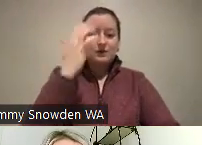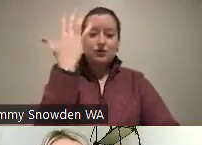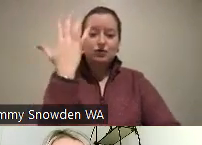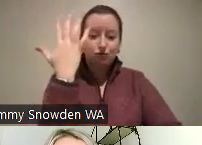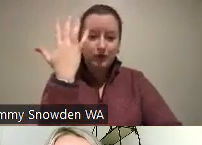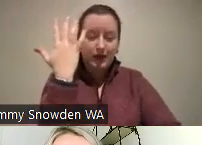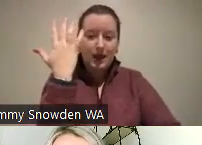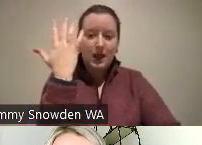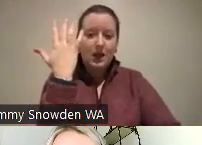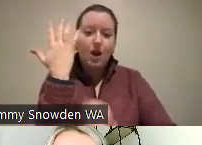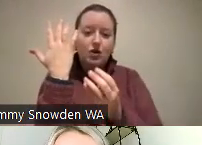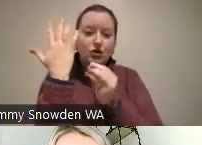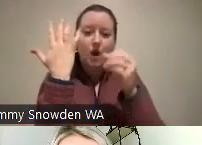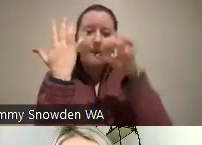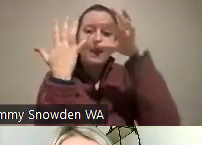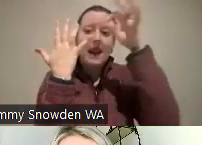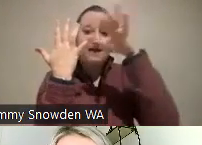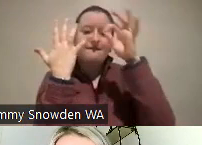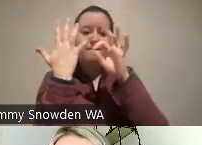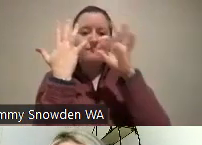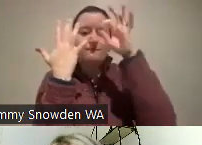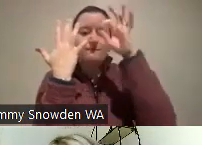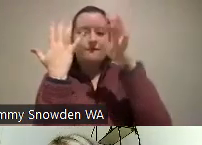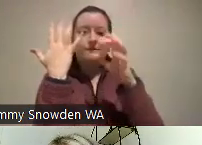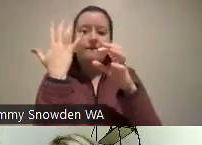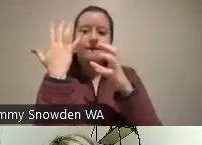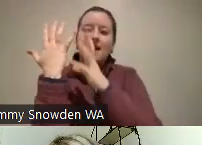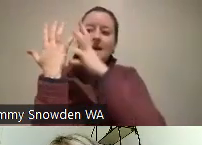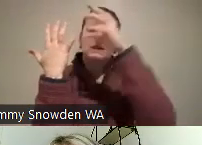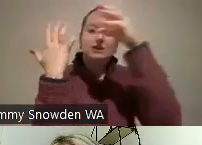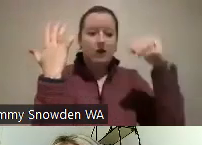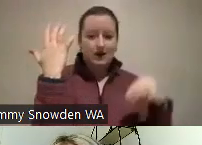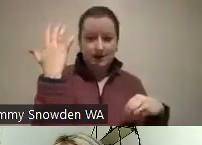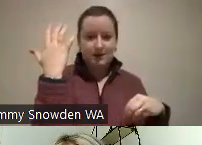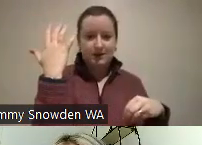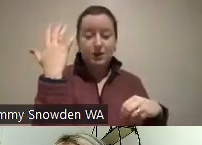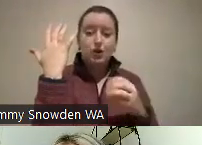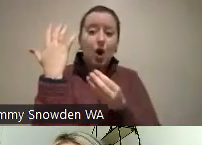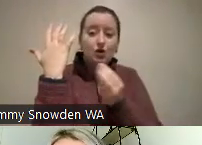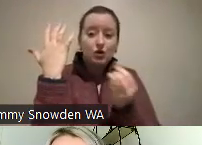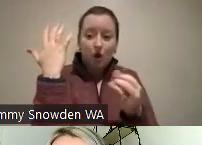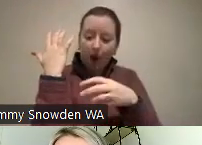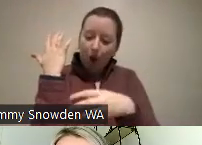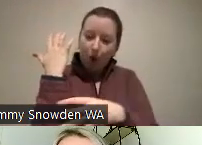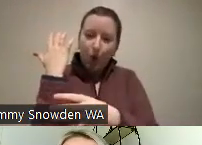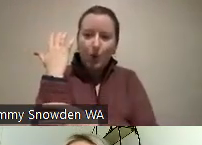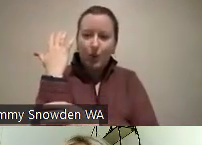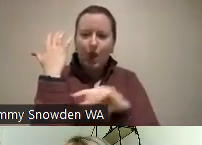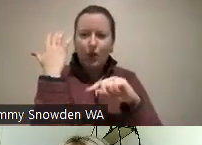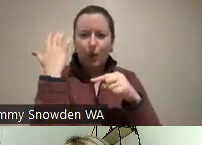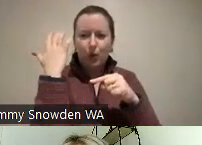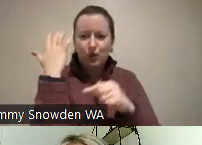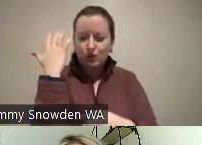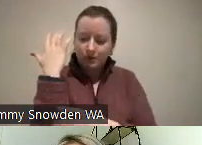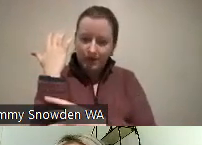the leaf, and the camphor is from the wood, which I didn't know. And also Ravensara comes from the same type of